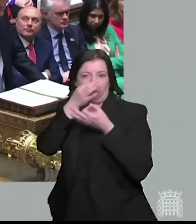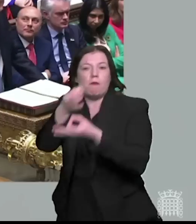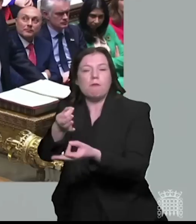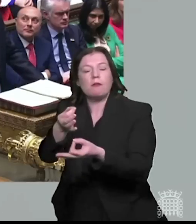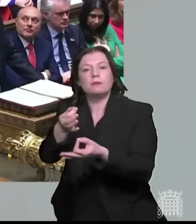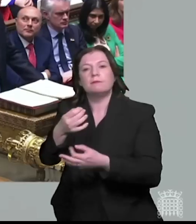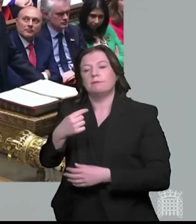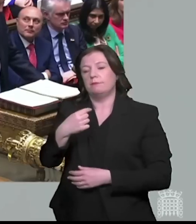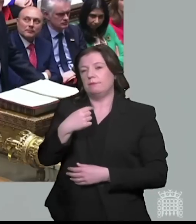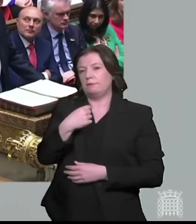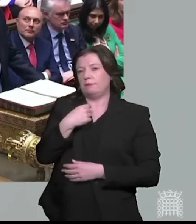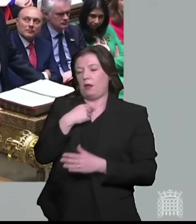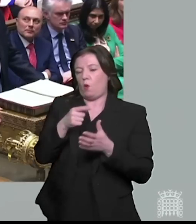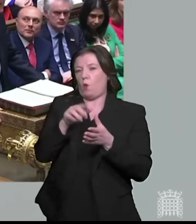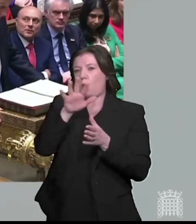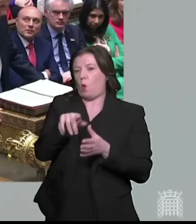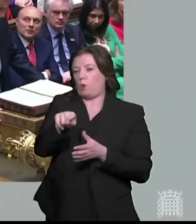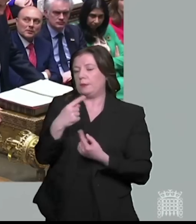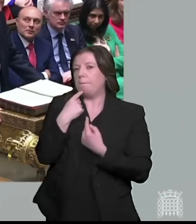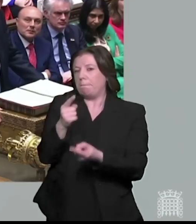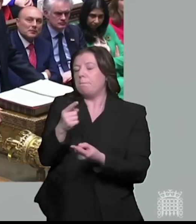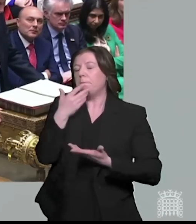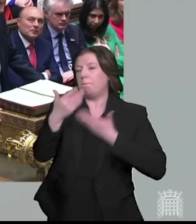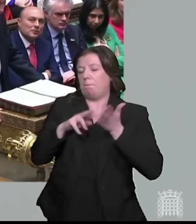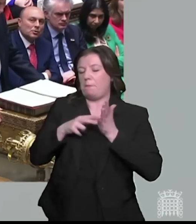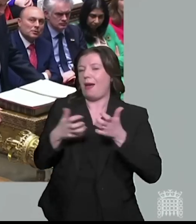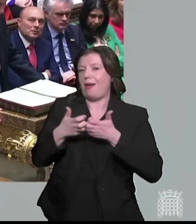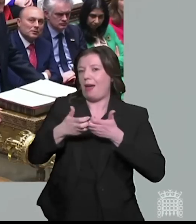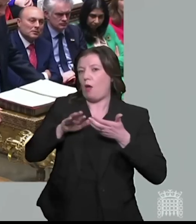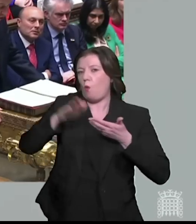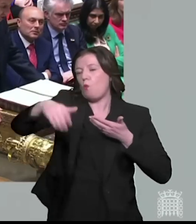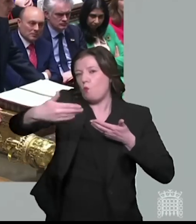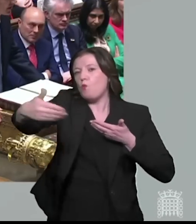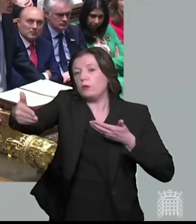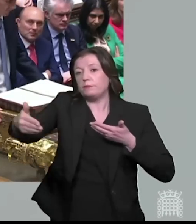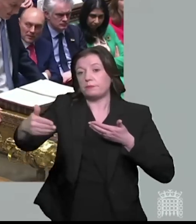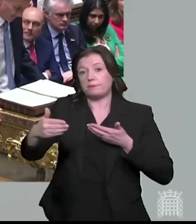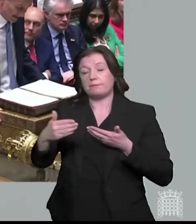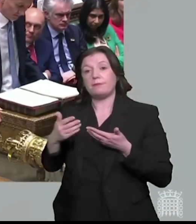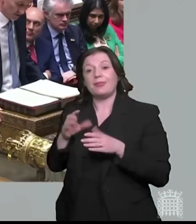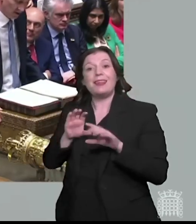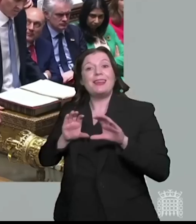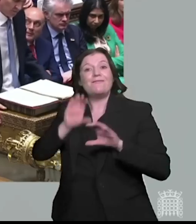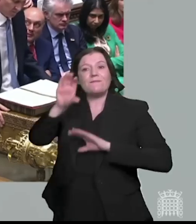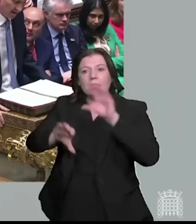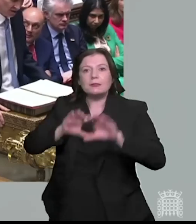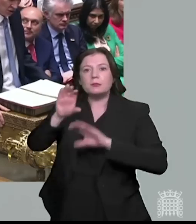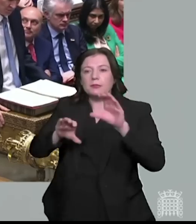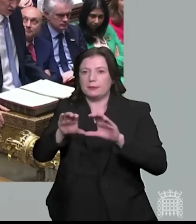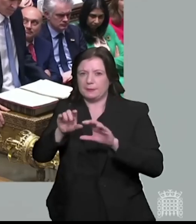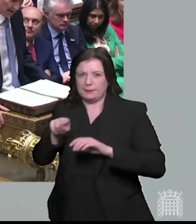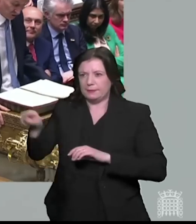will return in the autumn statement with a plan to deliver that. It will include measures to unlock productive investment from